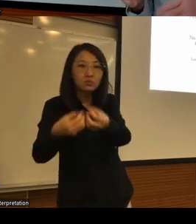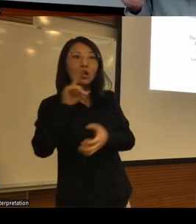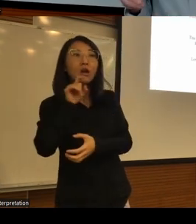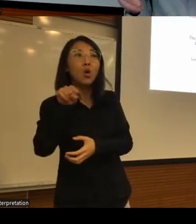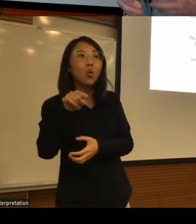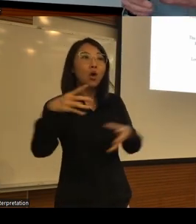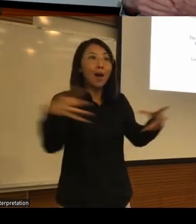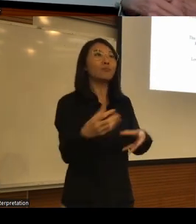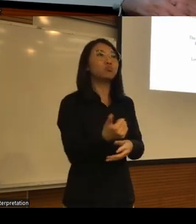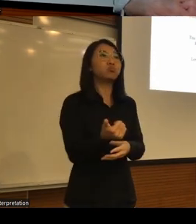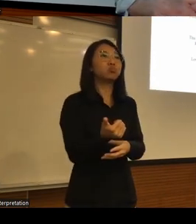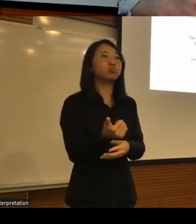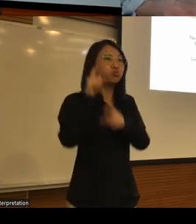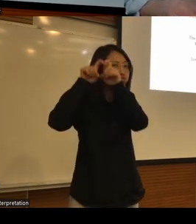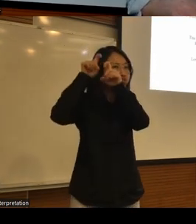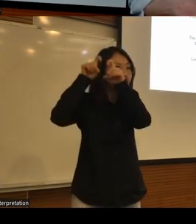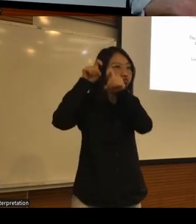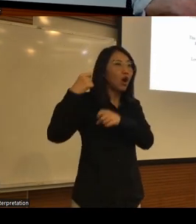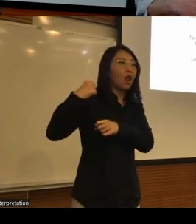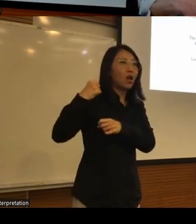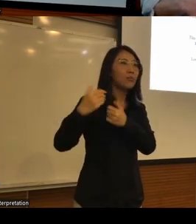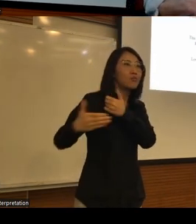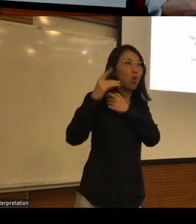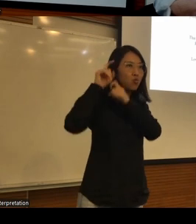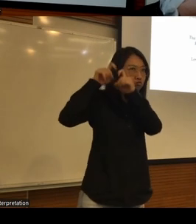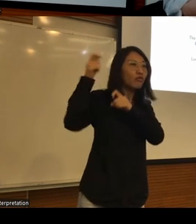That means this increases processing capacity.